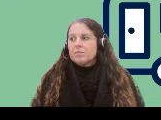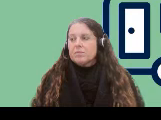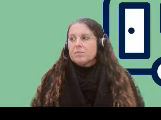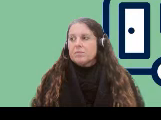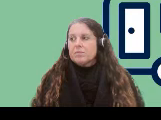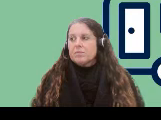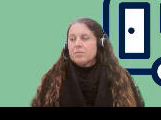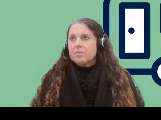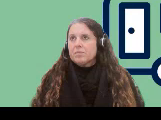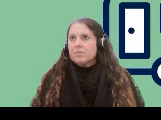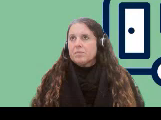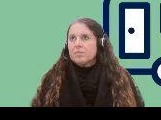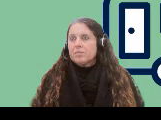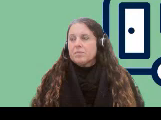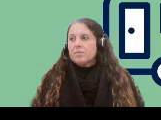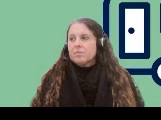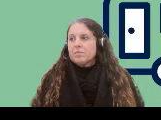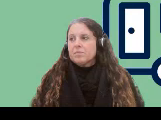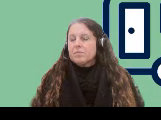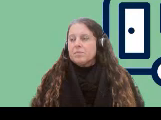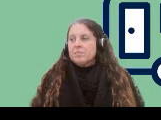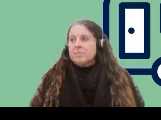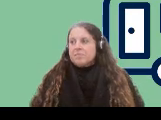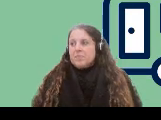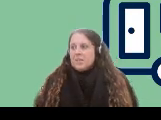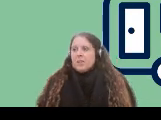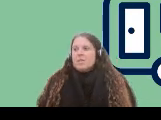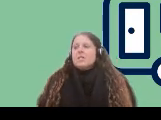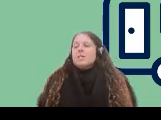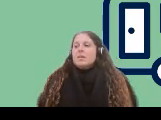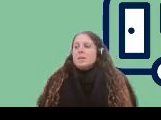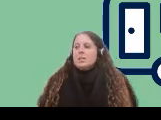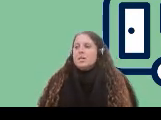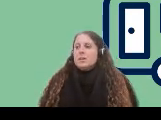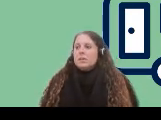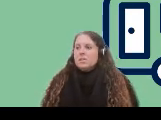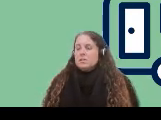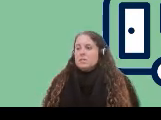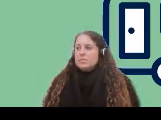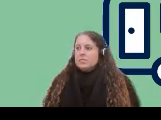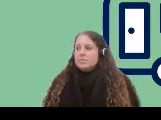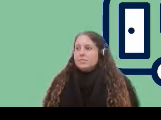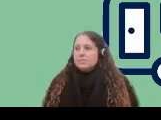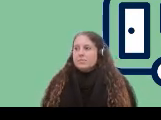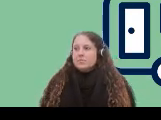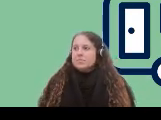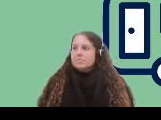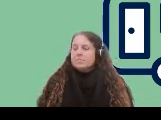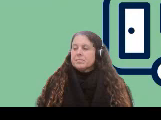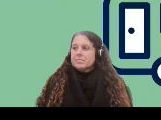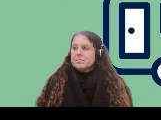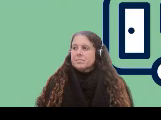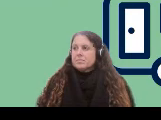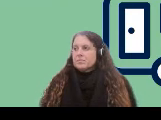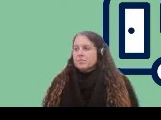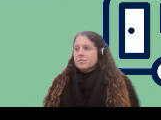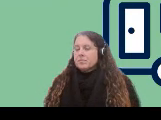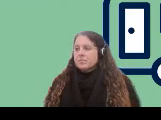us on LinkedIn or Facebook. We do post quite a lot of information on there around reminders or bits of news